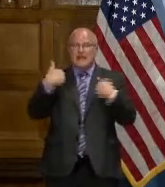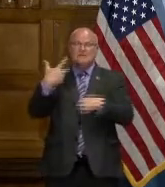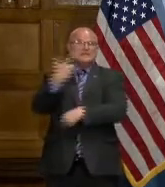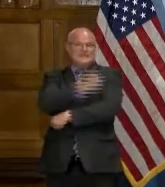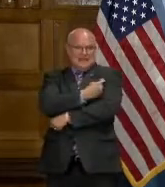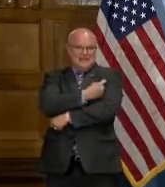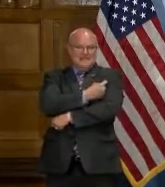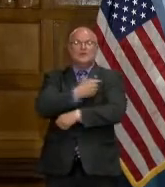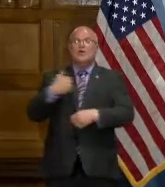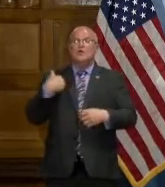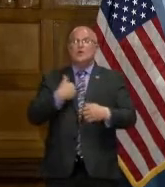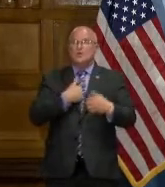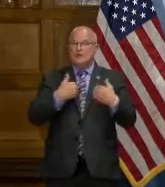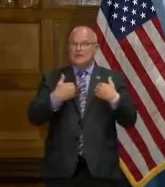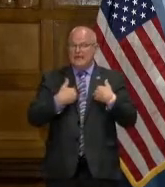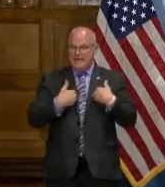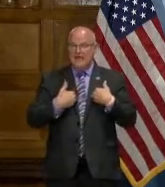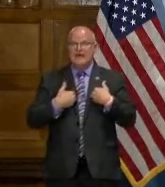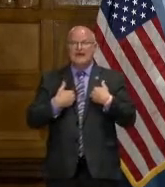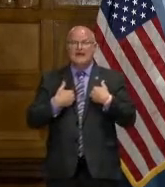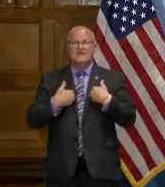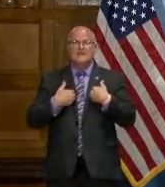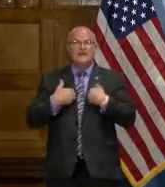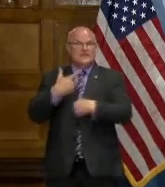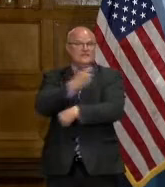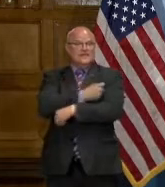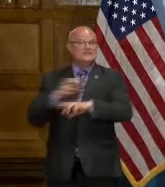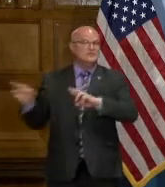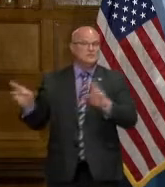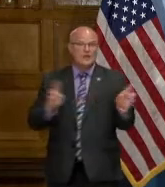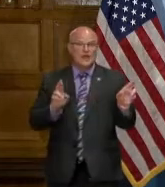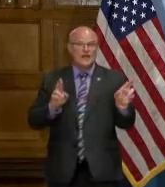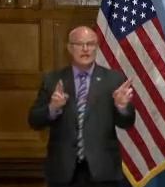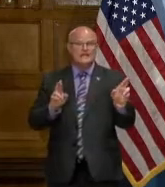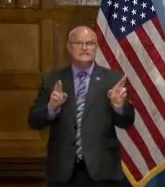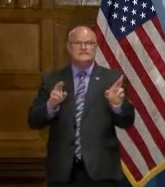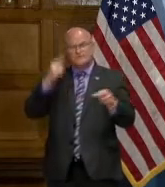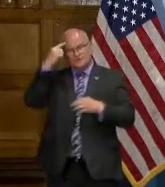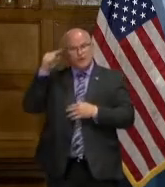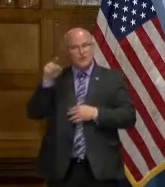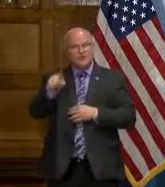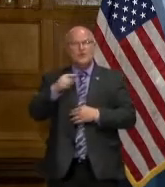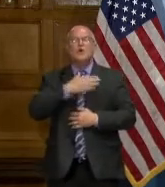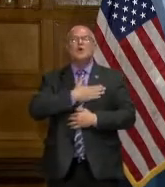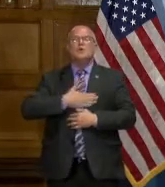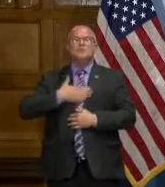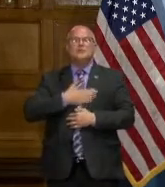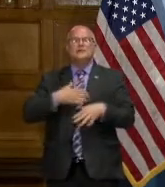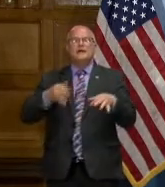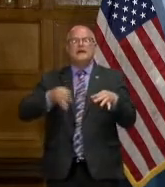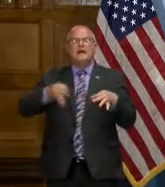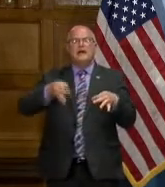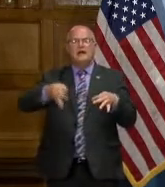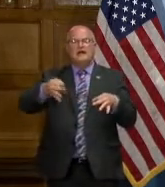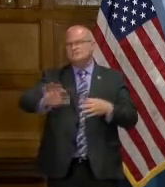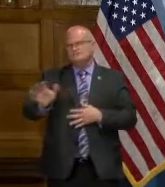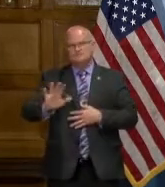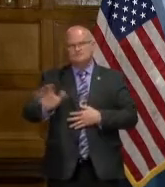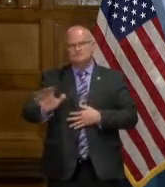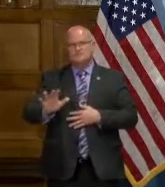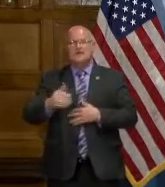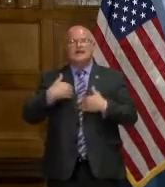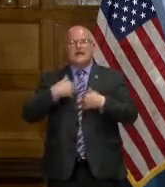vaccination. We have the doses available to get into your arm. Please do not delay. Get